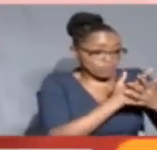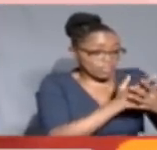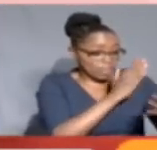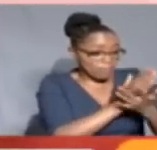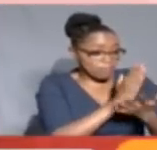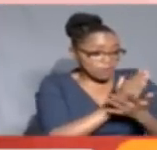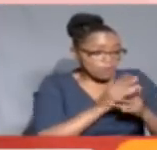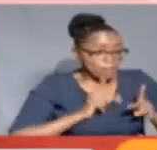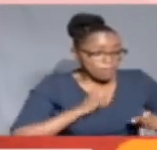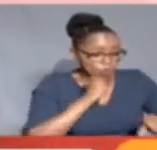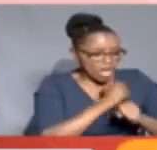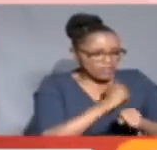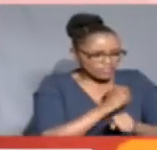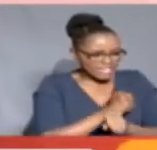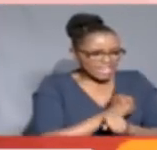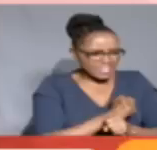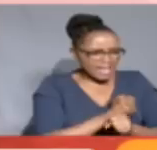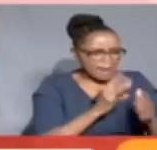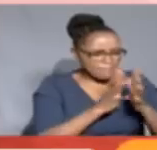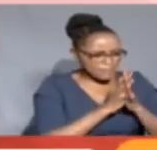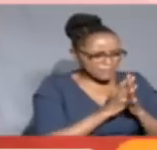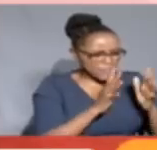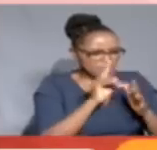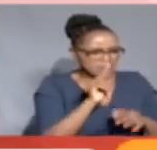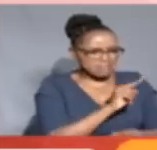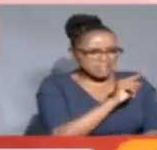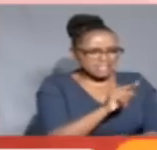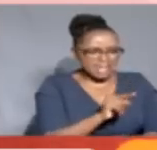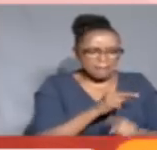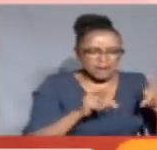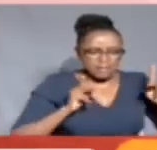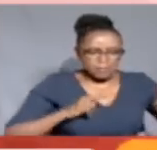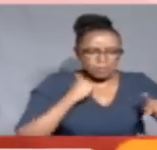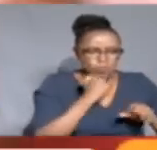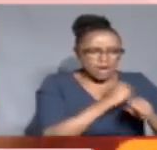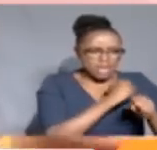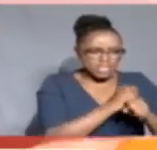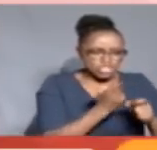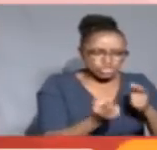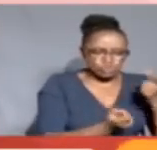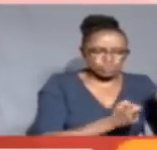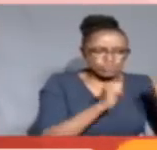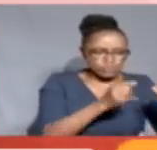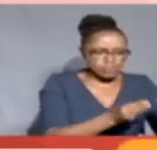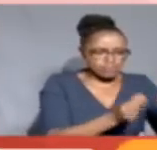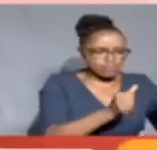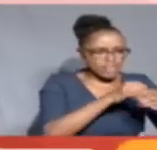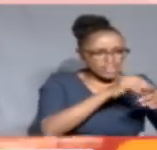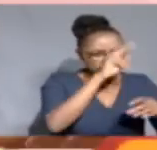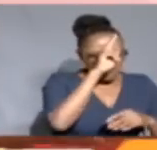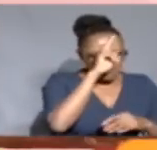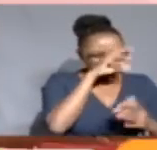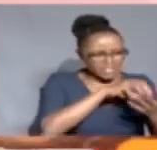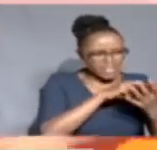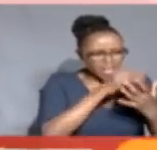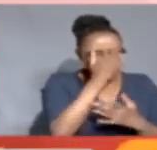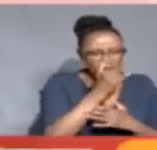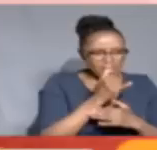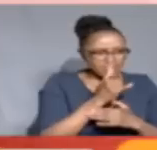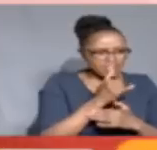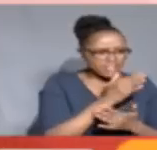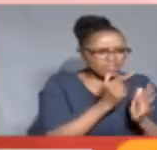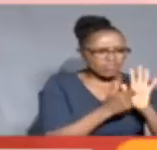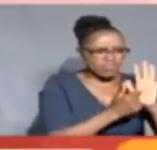people who have really committed these major offenses. Yeah. But not people who are just can be sorted out even at the police station. Because like in some of these